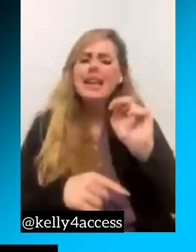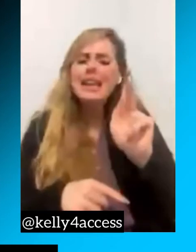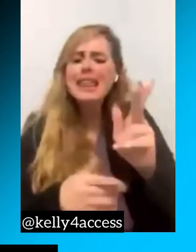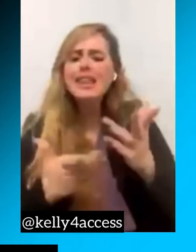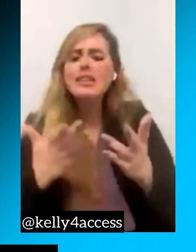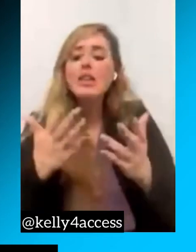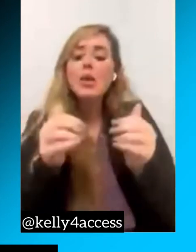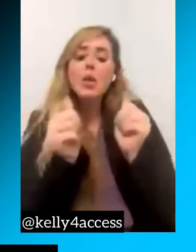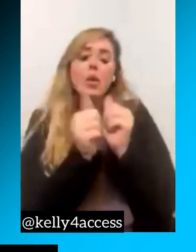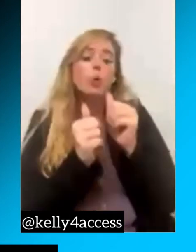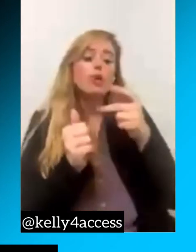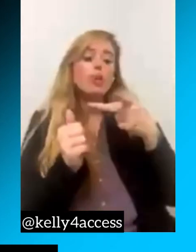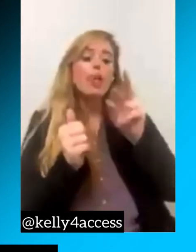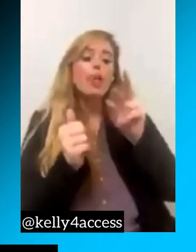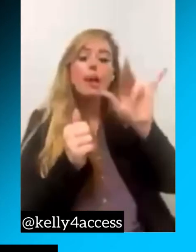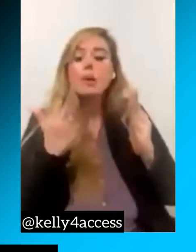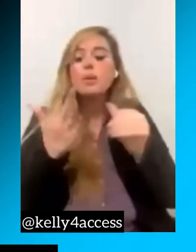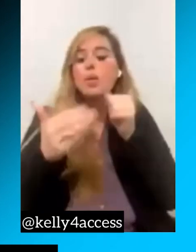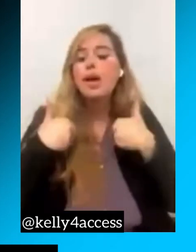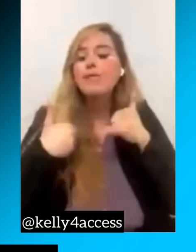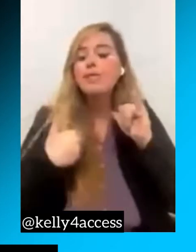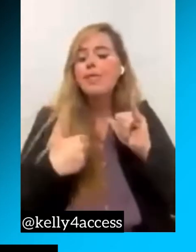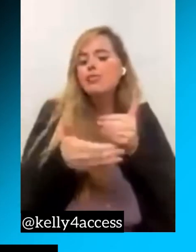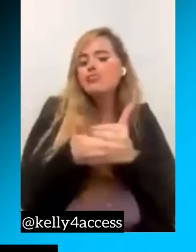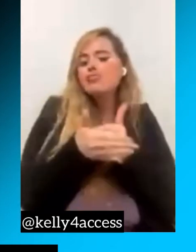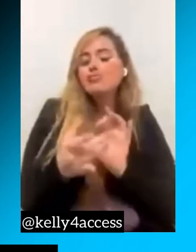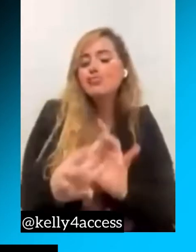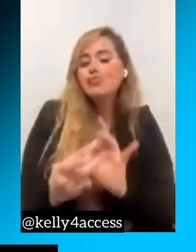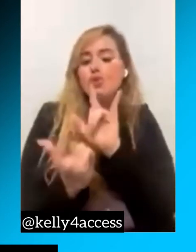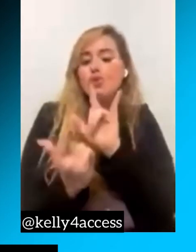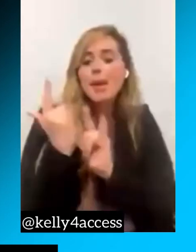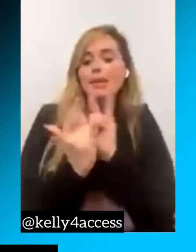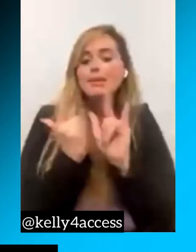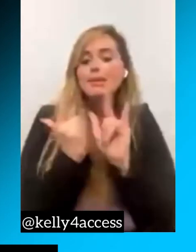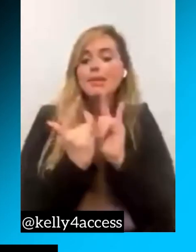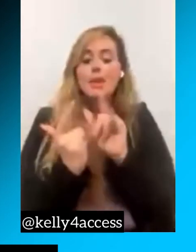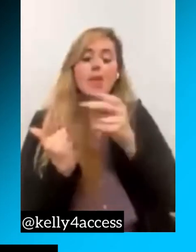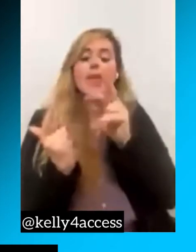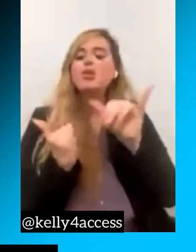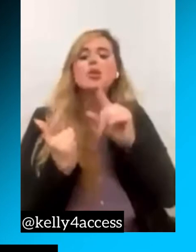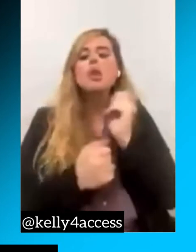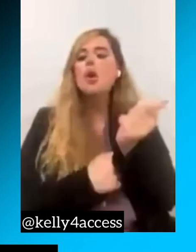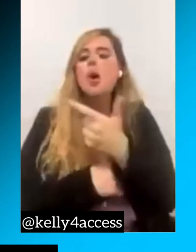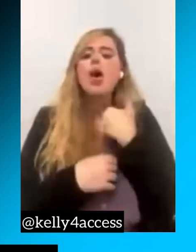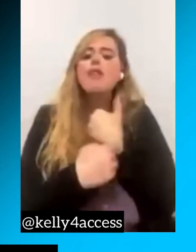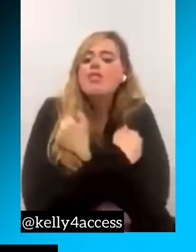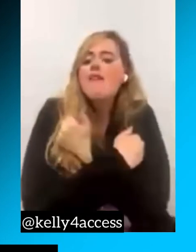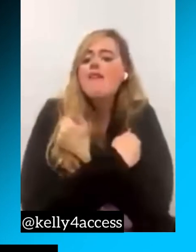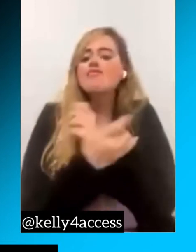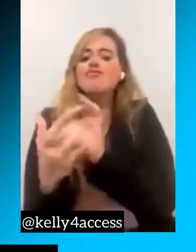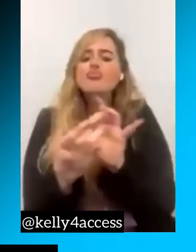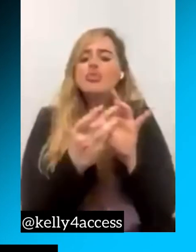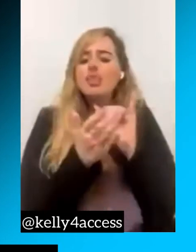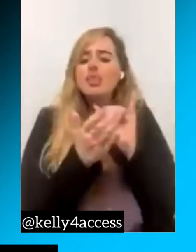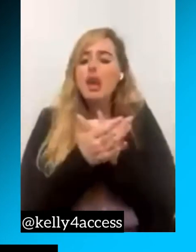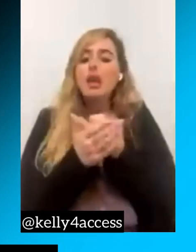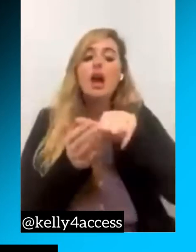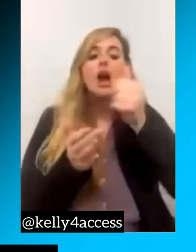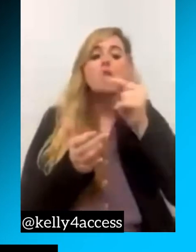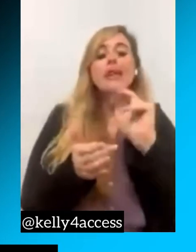the emotional connection or romantic connection that's involved with polyamory. That's what I Exactly. see as the